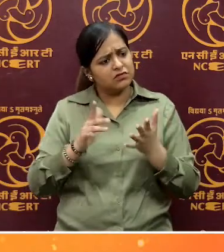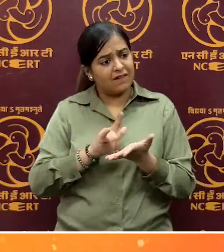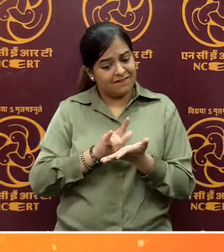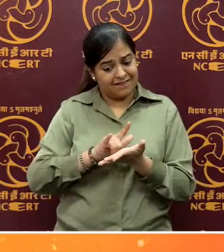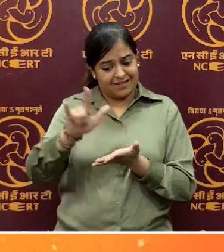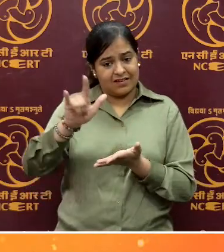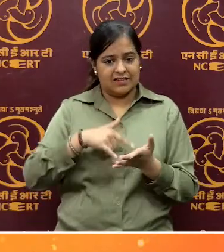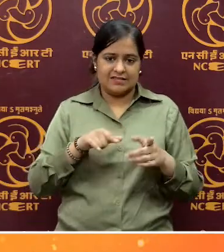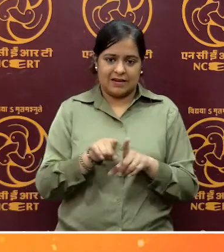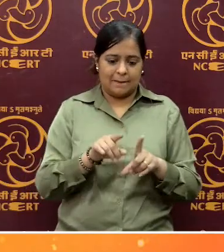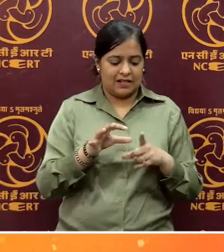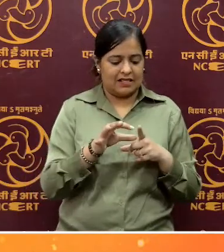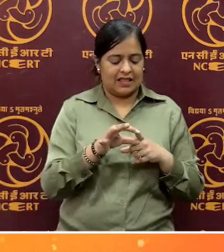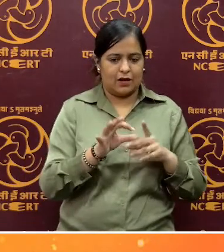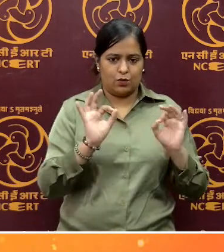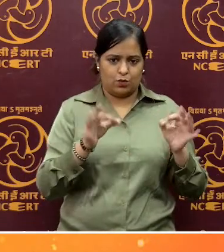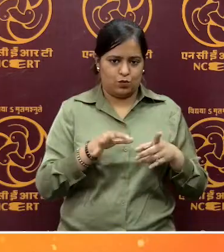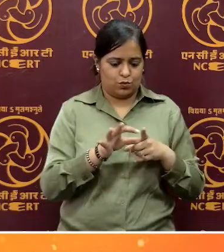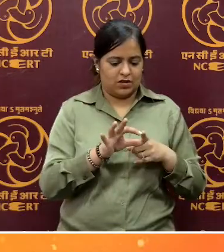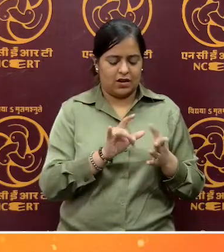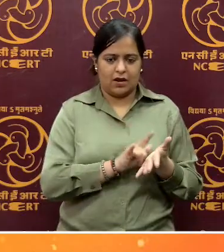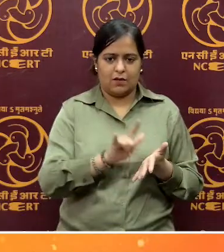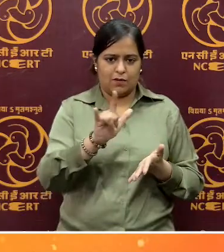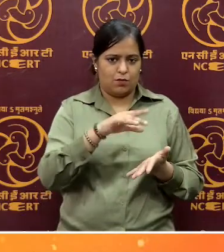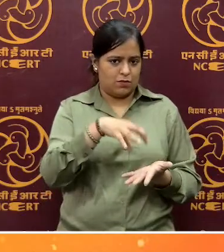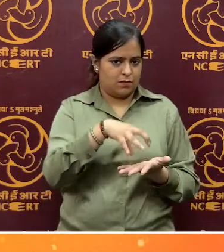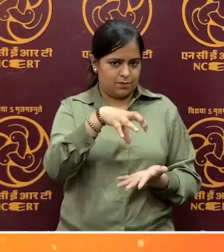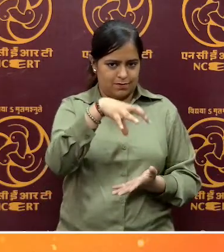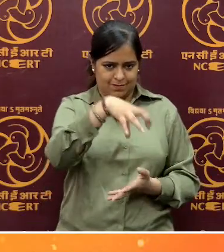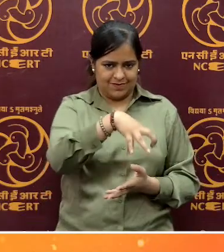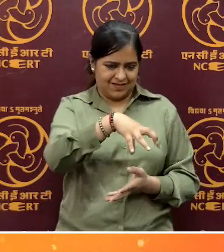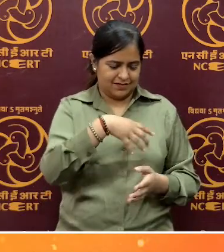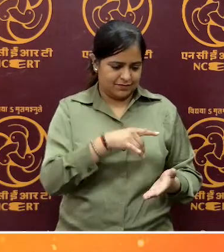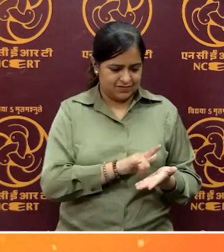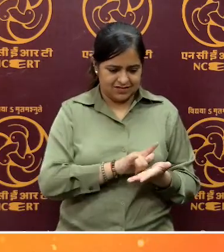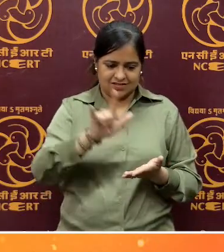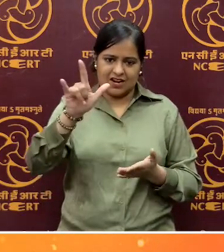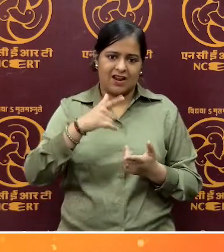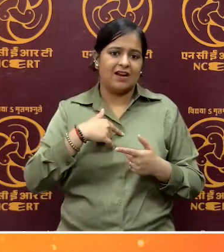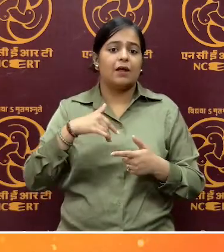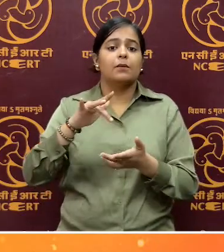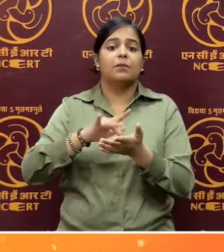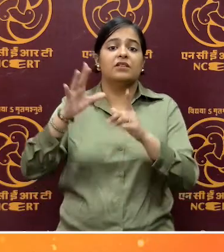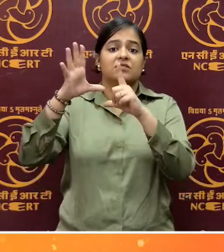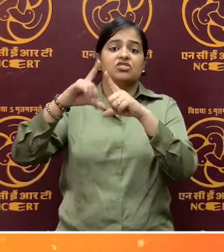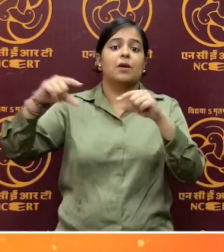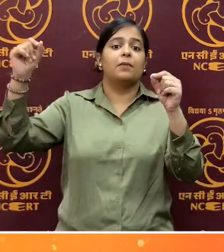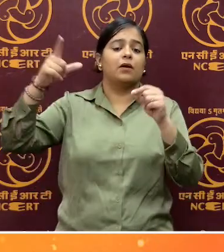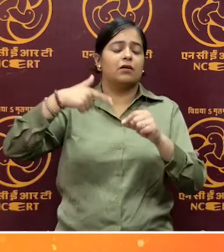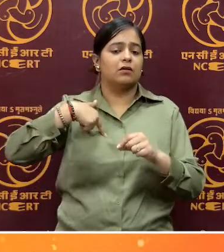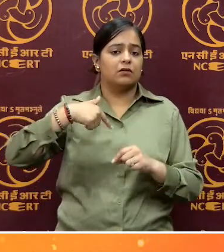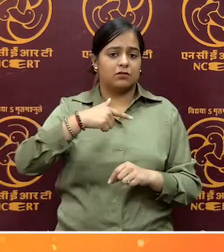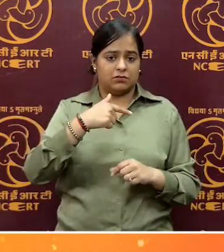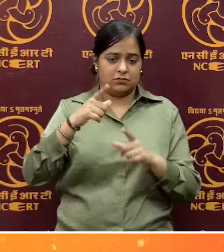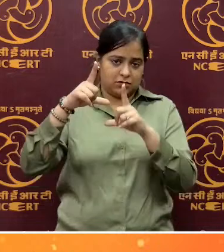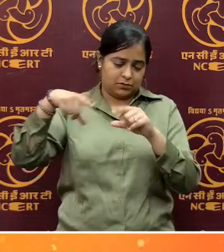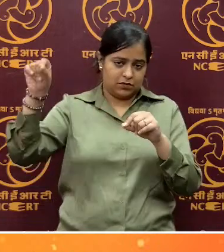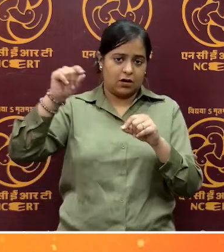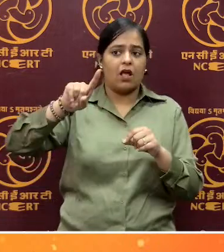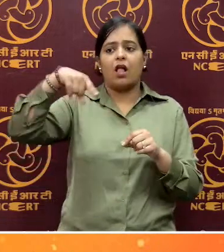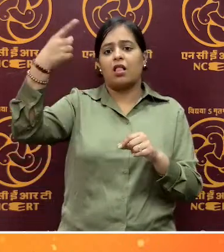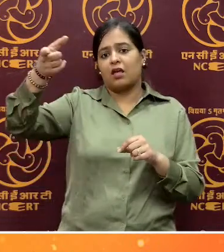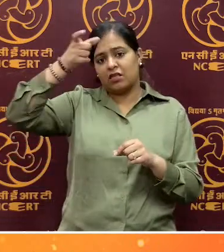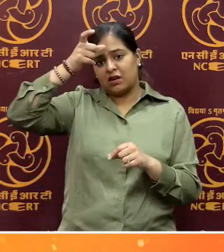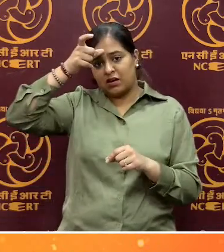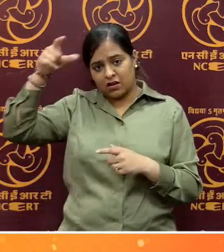from Delhi, New Delhi airport, it goes towards Japan, the other one going towards Turkey, the third